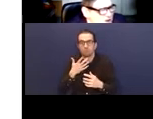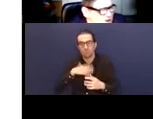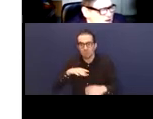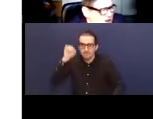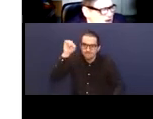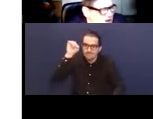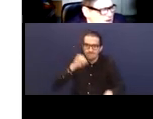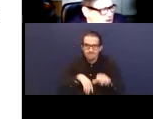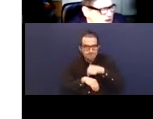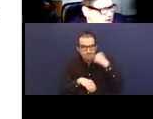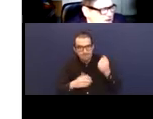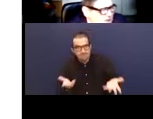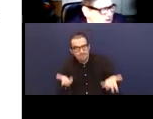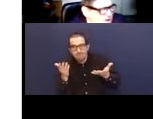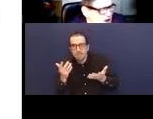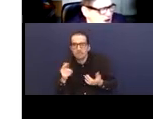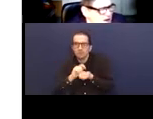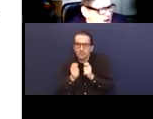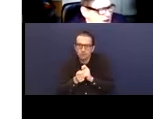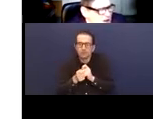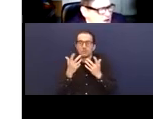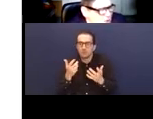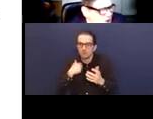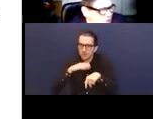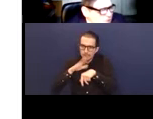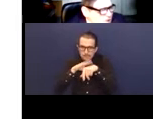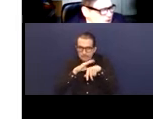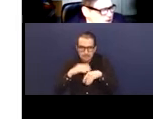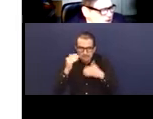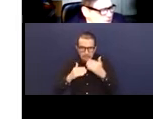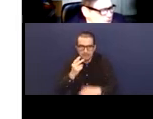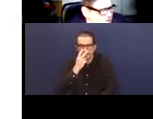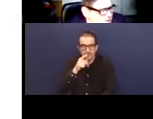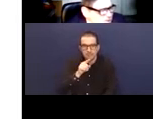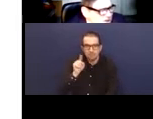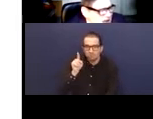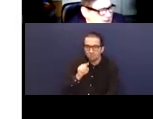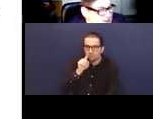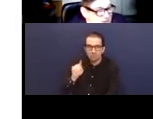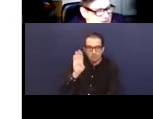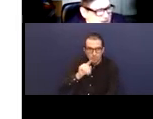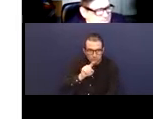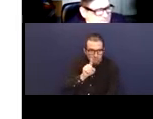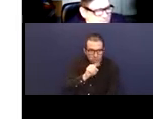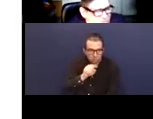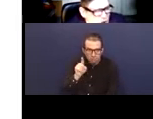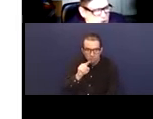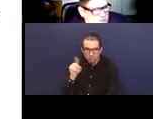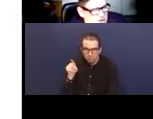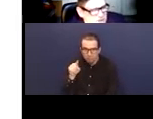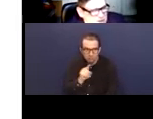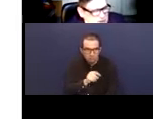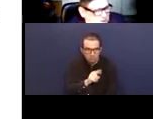5, 6, 7, 9, 12, 13, 14, 15, and 17,